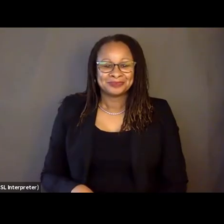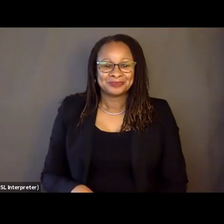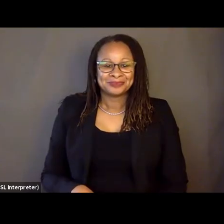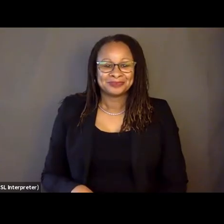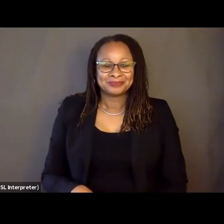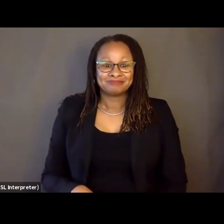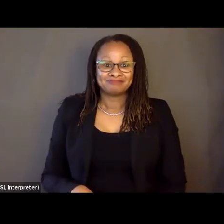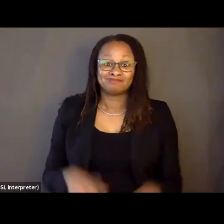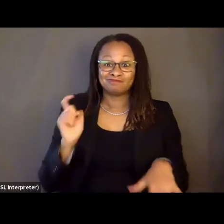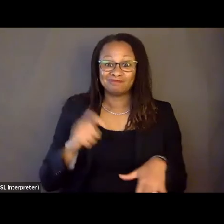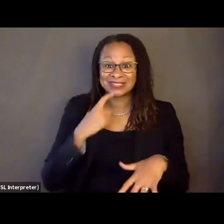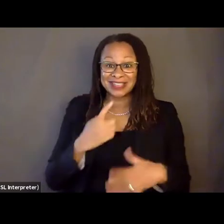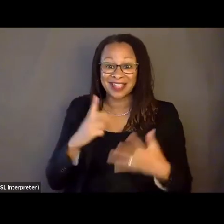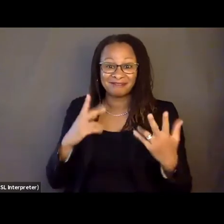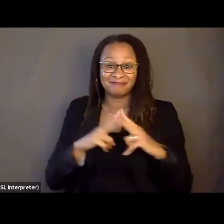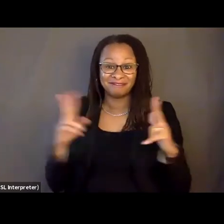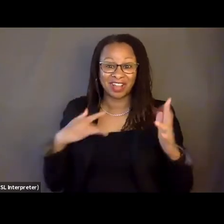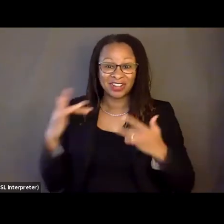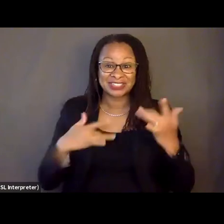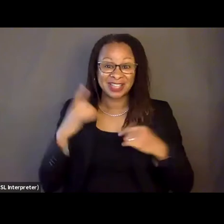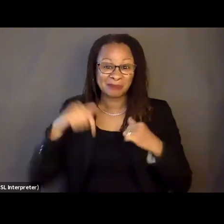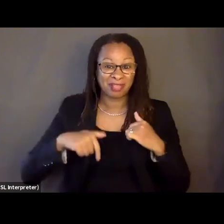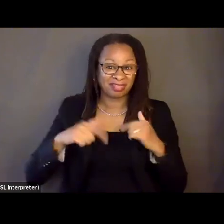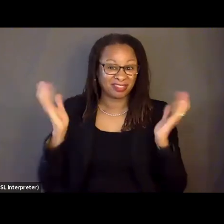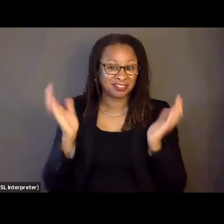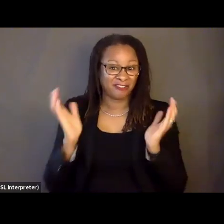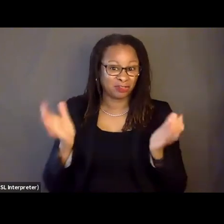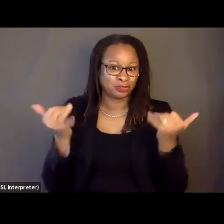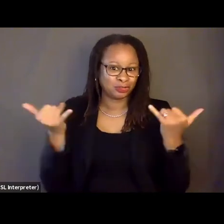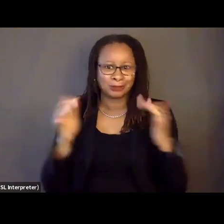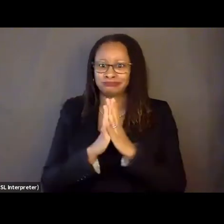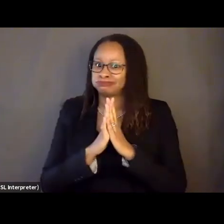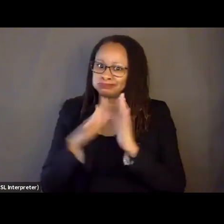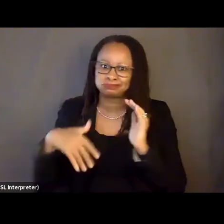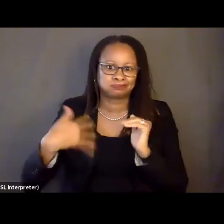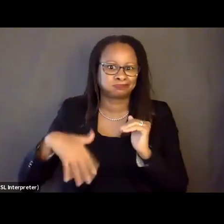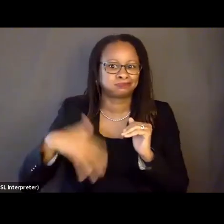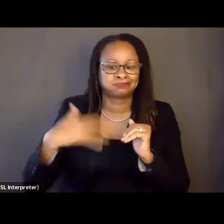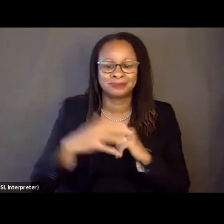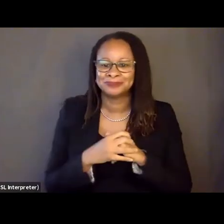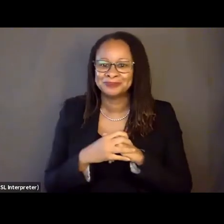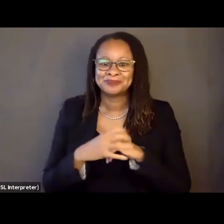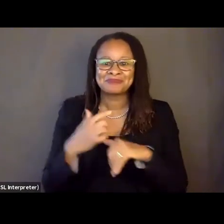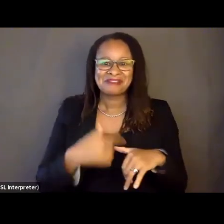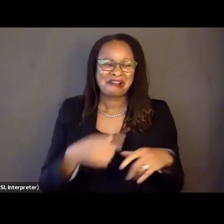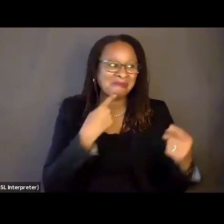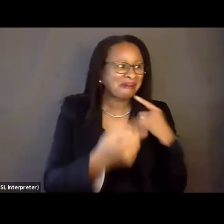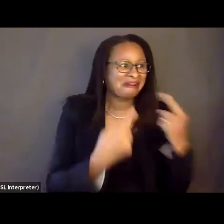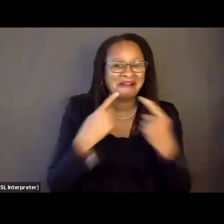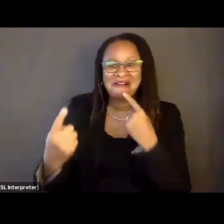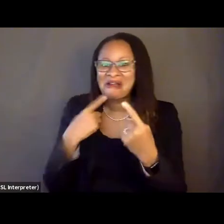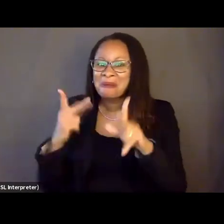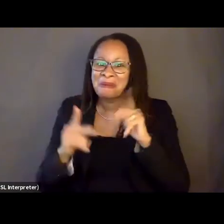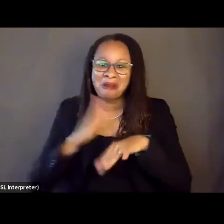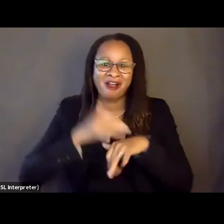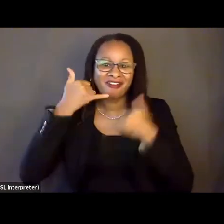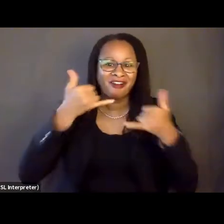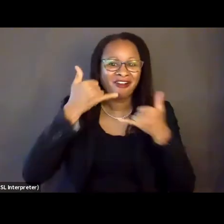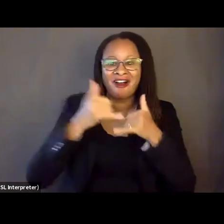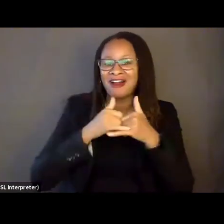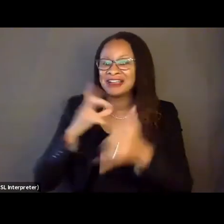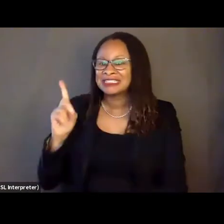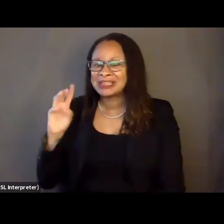I have to say, I am very excited about this conversation. I have been telling people on the phone and my